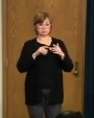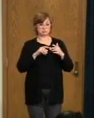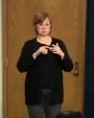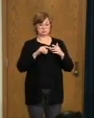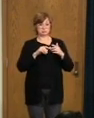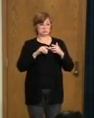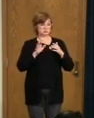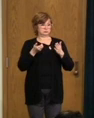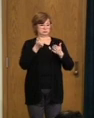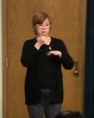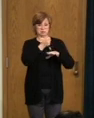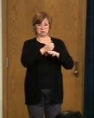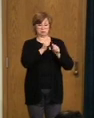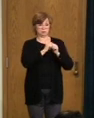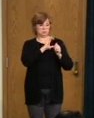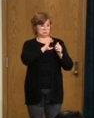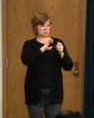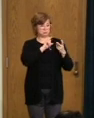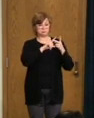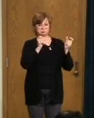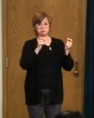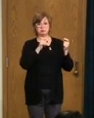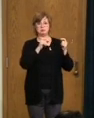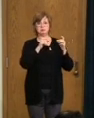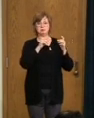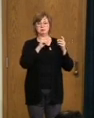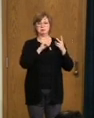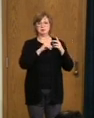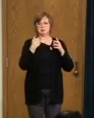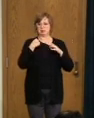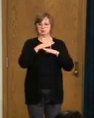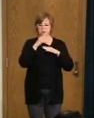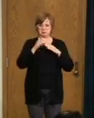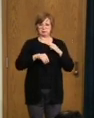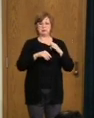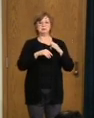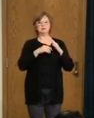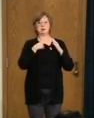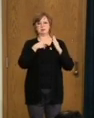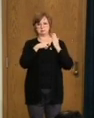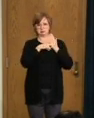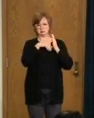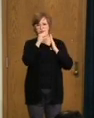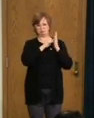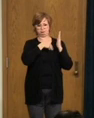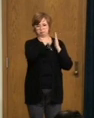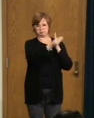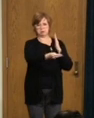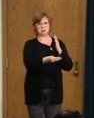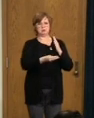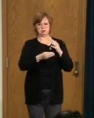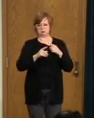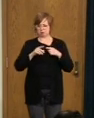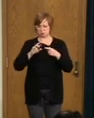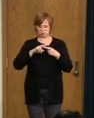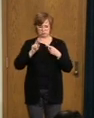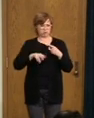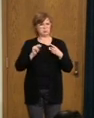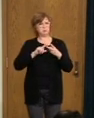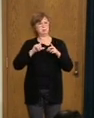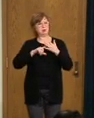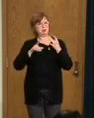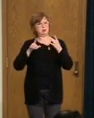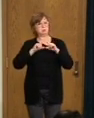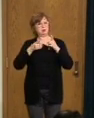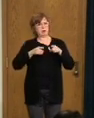there. There was some fines that were administered this weekend. There has been in other weekends, and I don't believe in Regina, but in some other cities